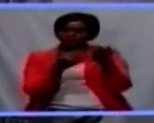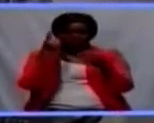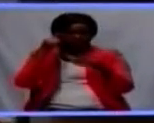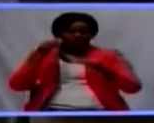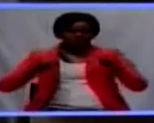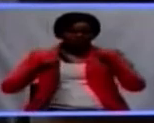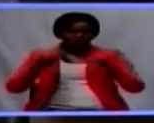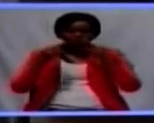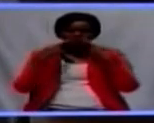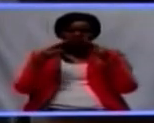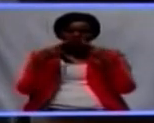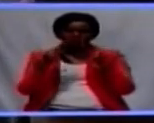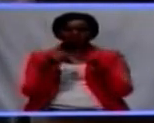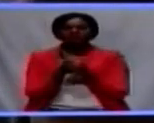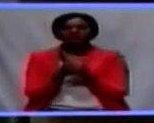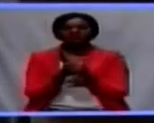isn't that